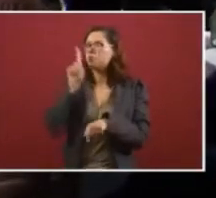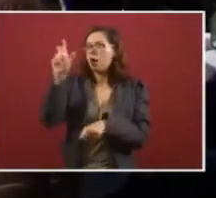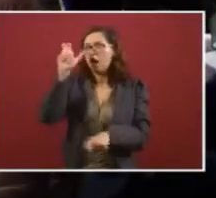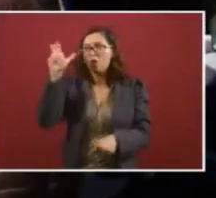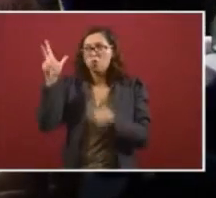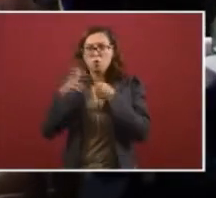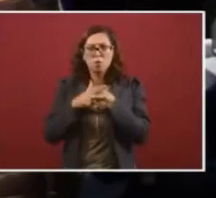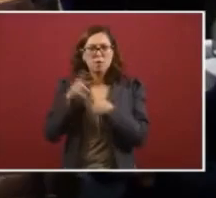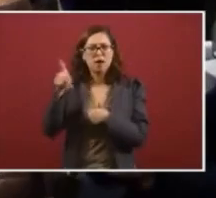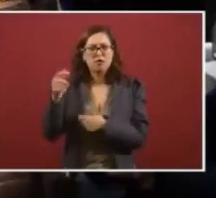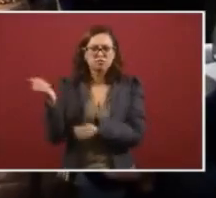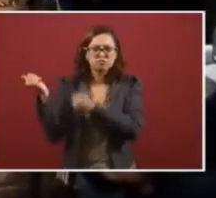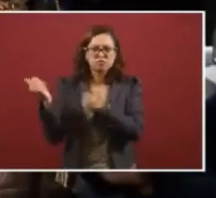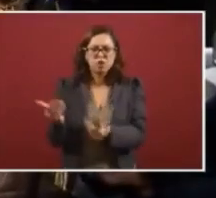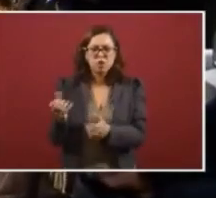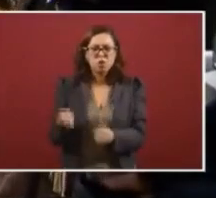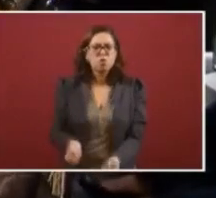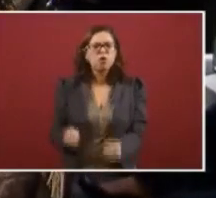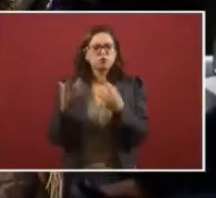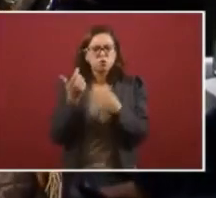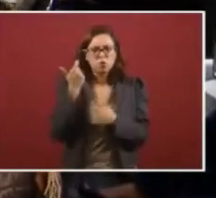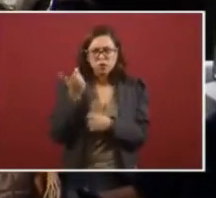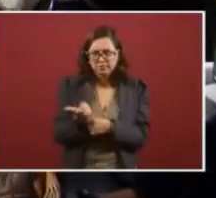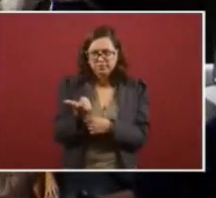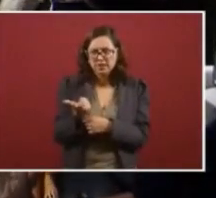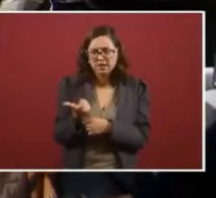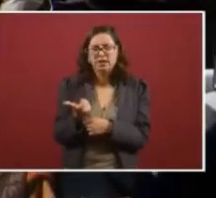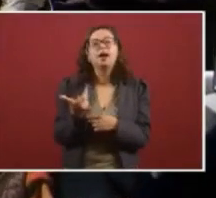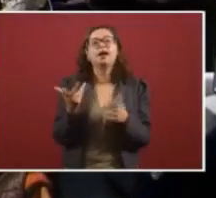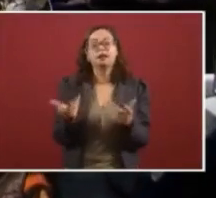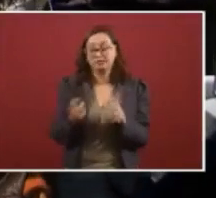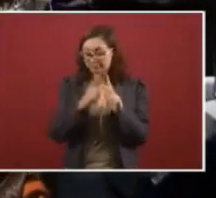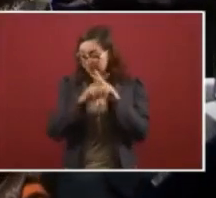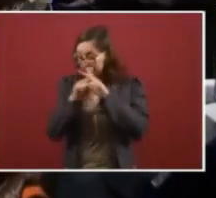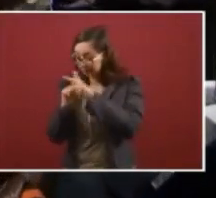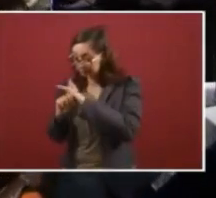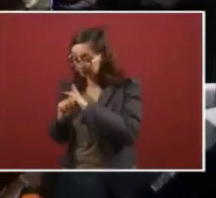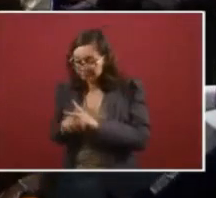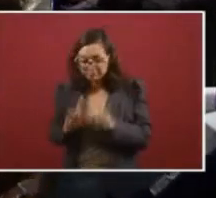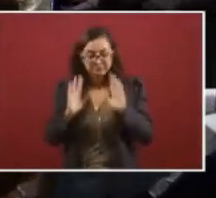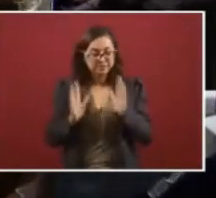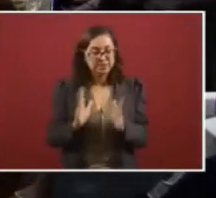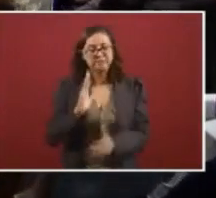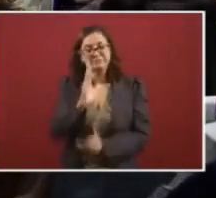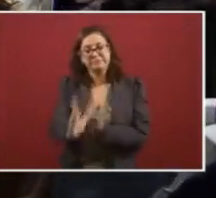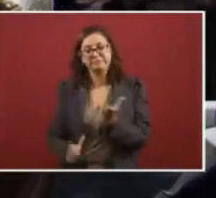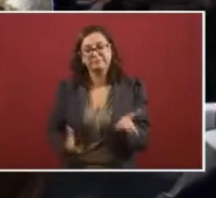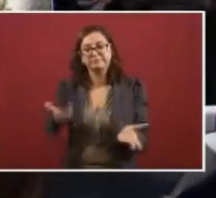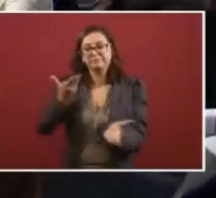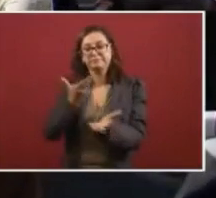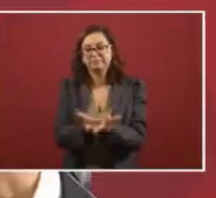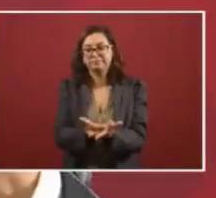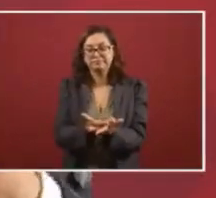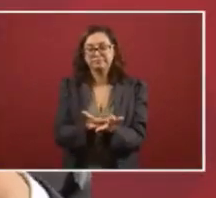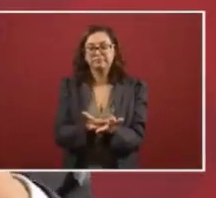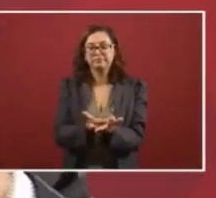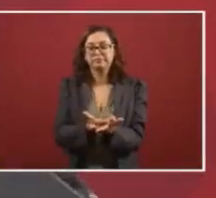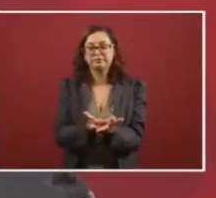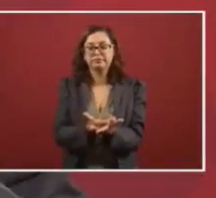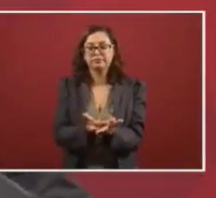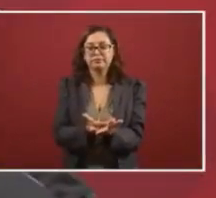and anywhere else, really. So that is the point of that we're trying to make,